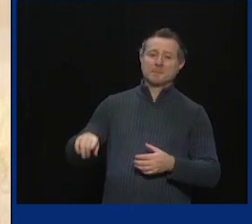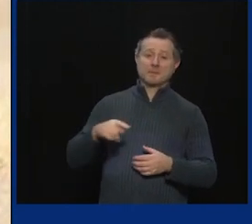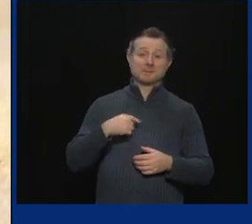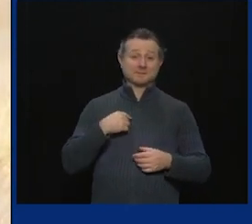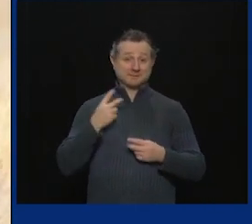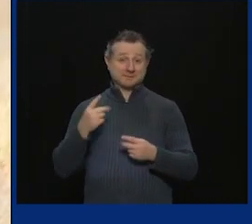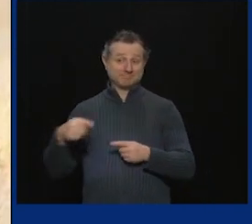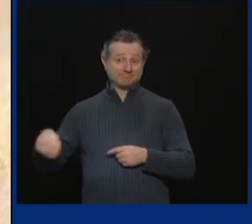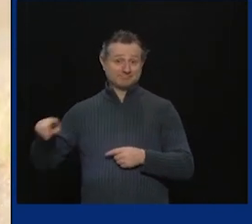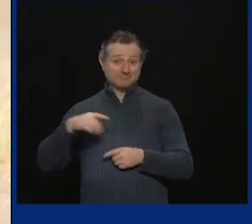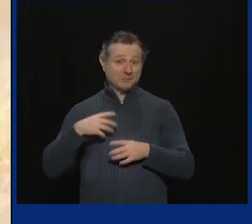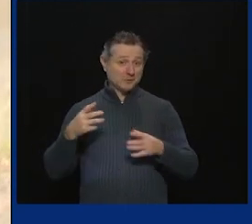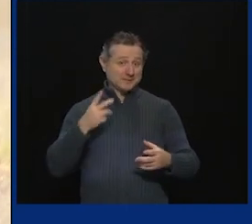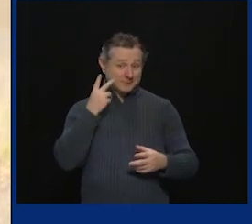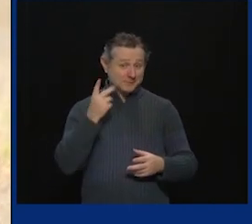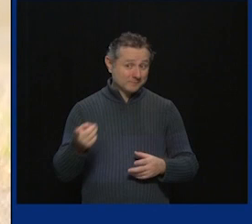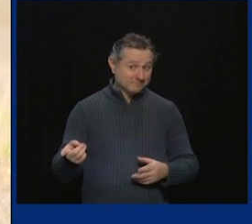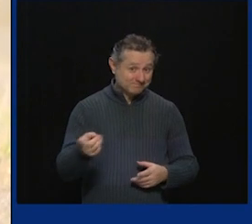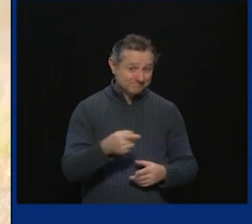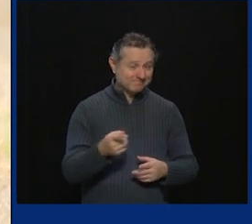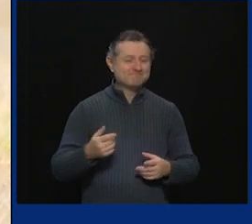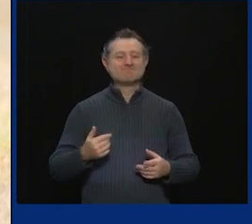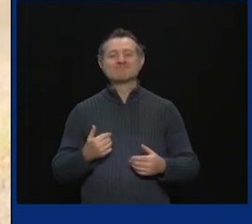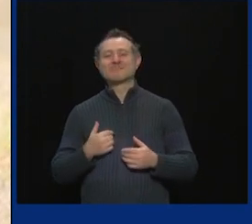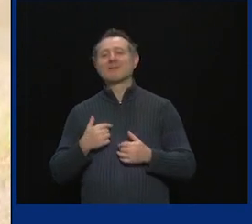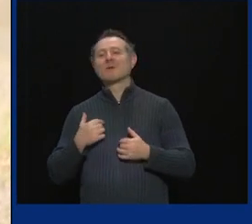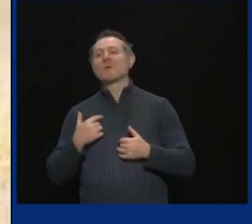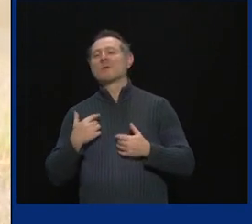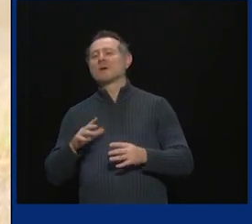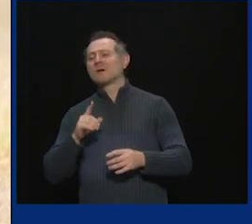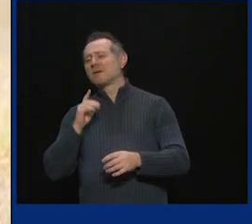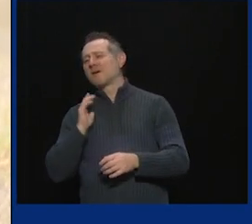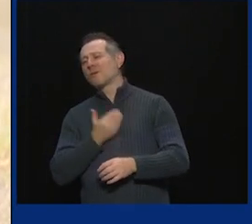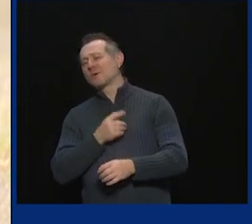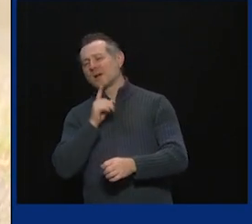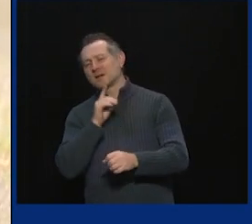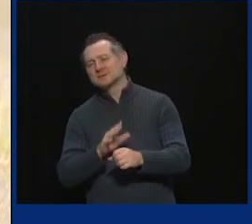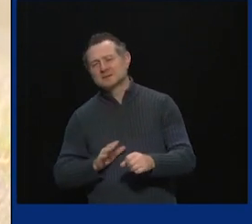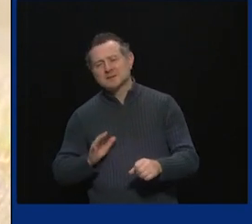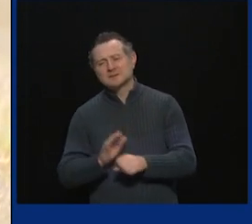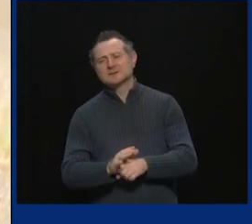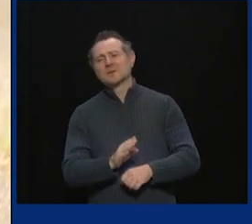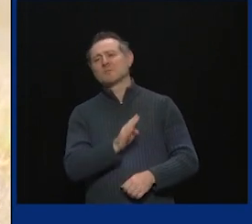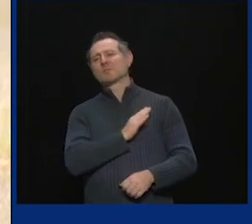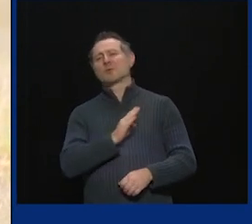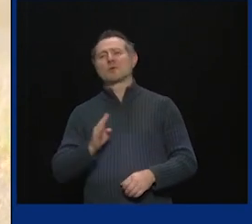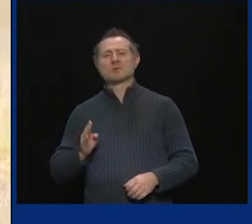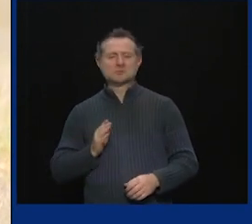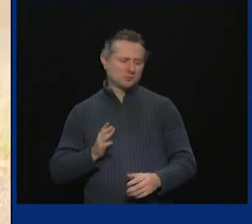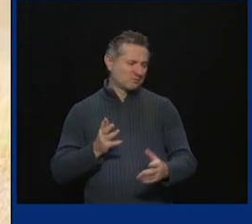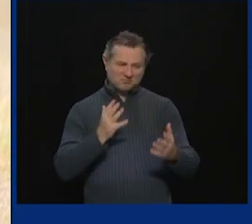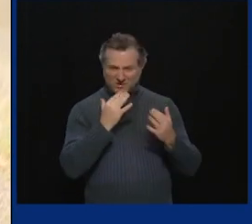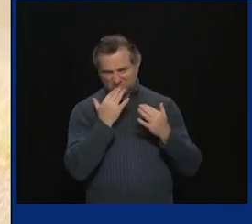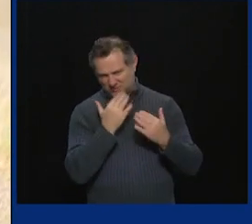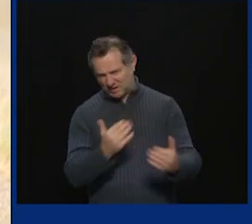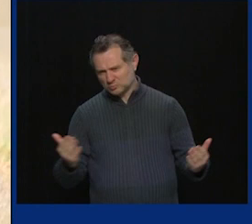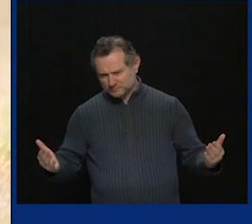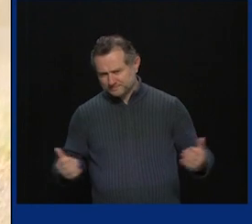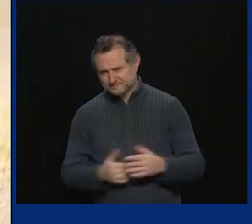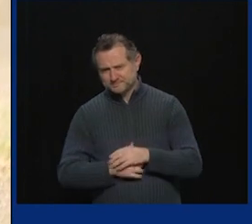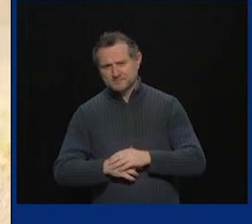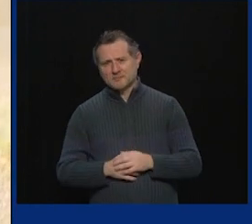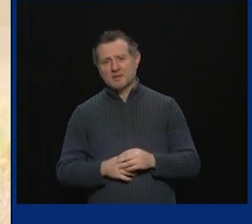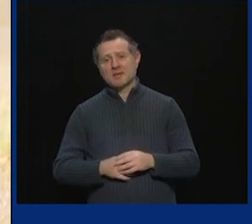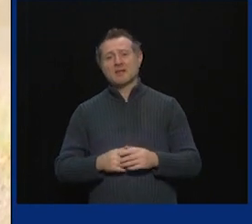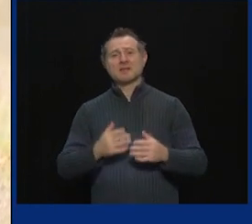our dedicated volunteer board, thank you. I also want to thank Steve Hyde for